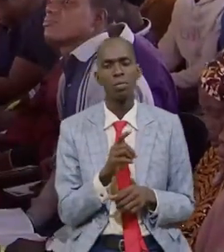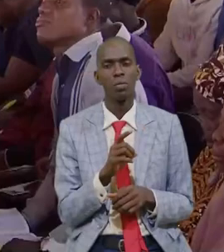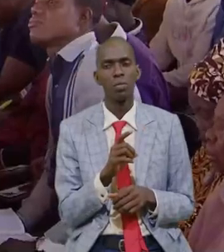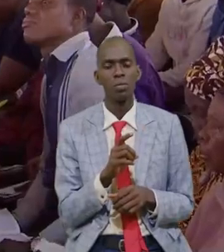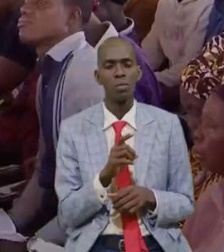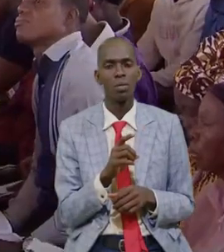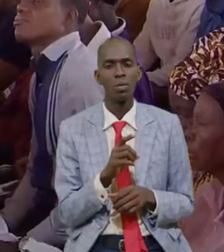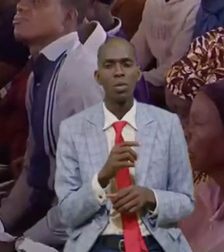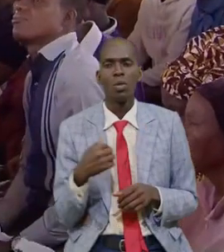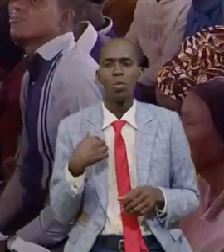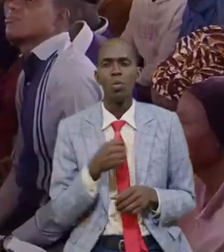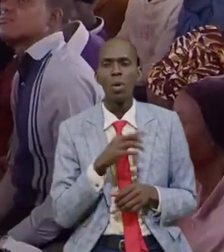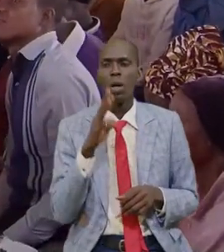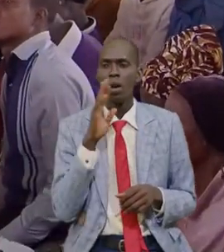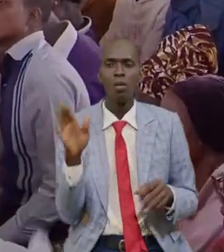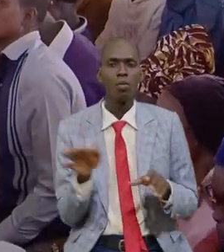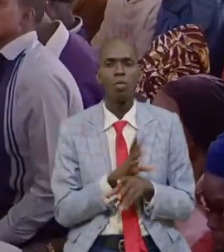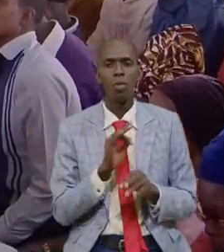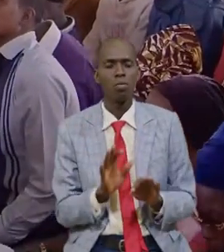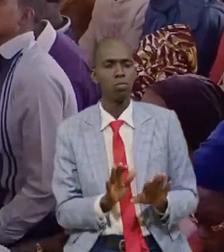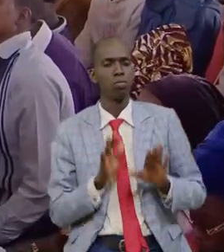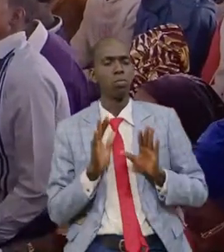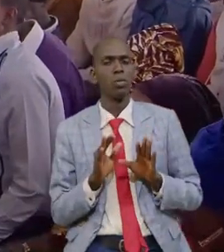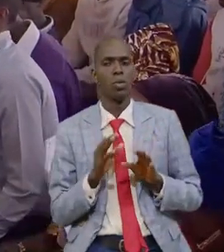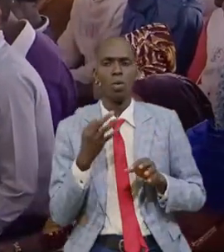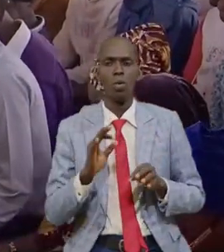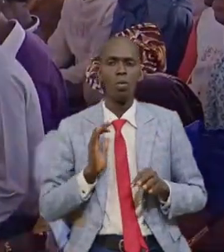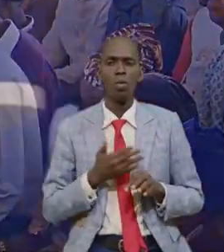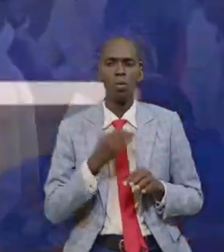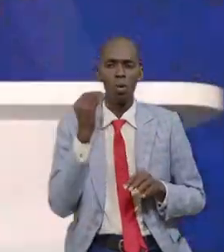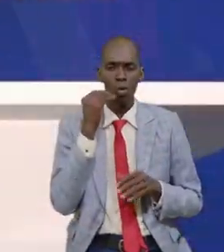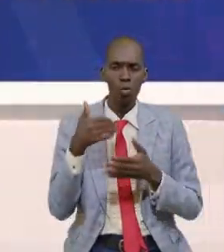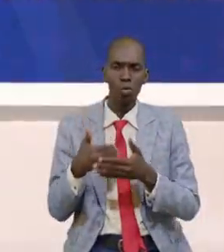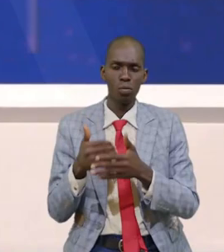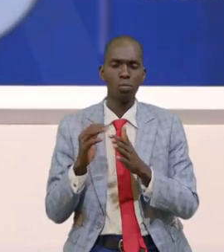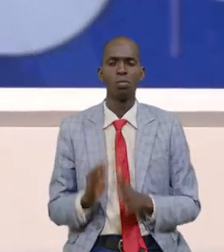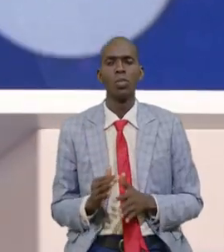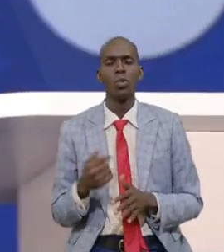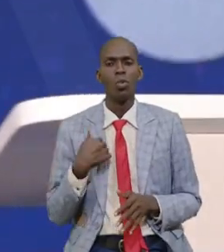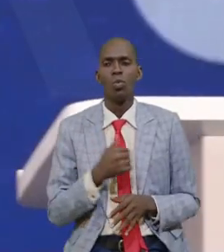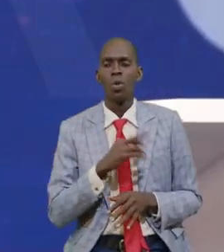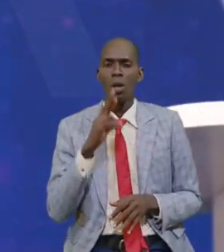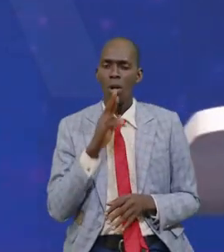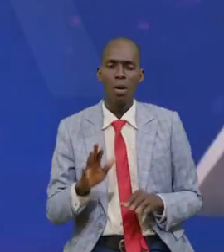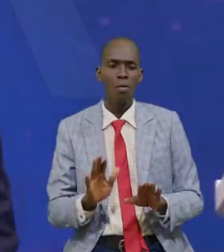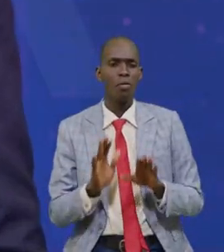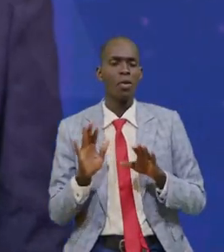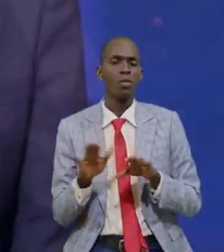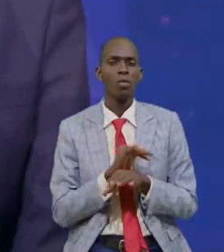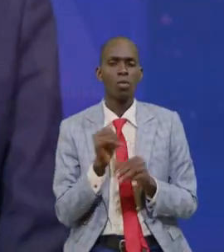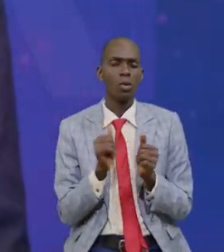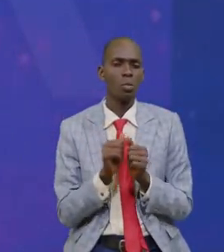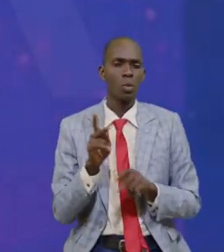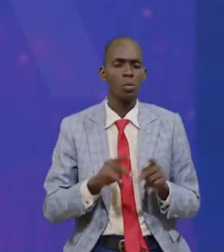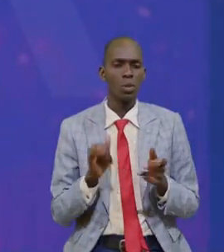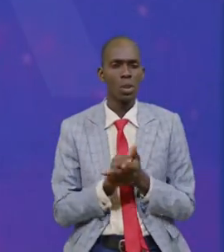too fearful of our neighbors. We're too fearful of even people we're familiar with. That man lives, you know,